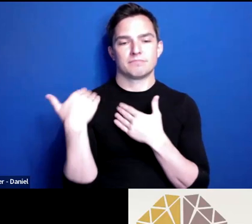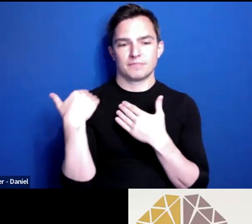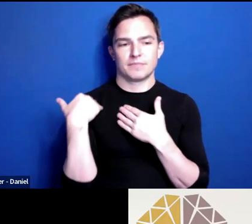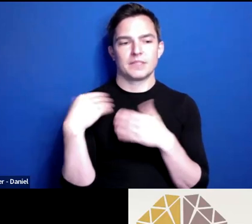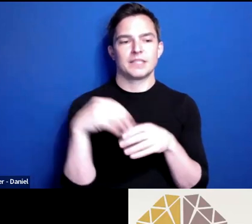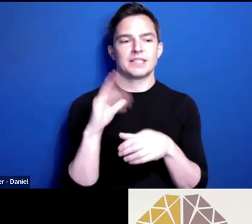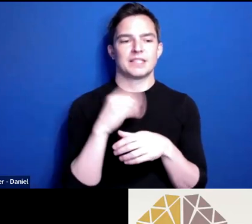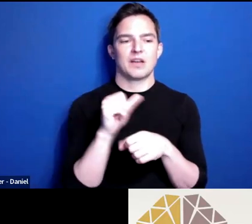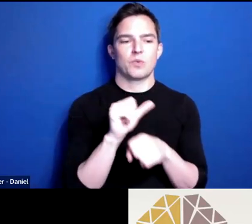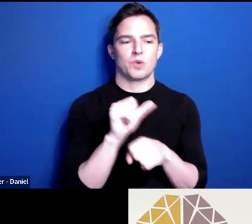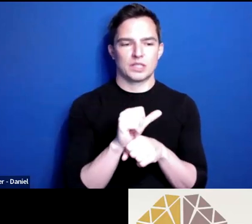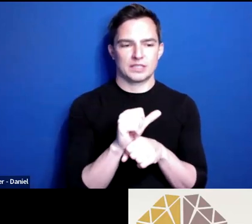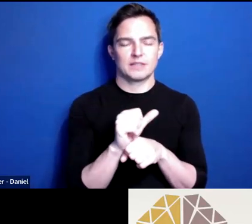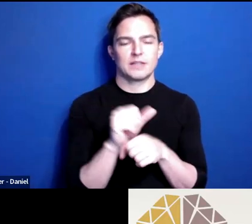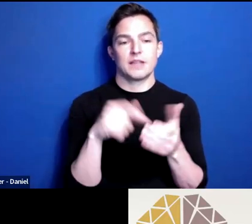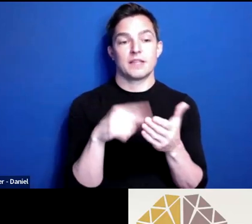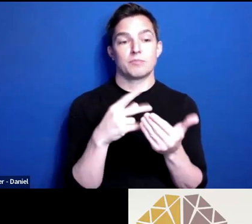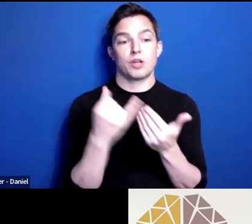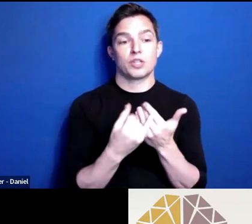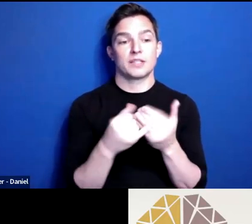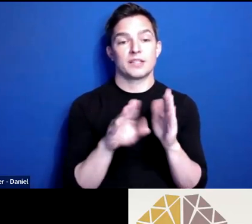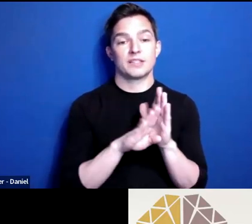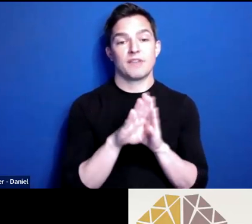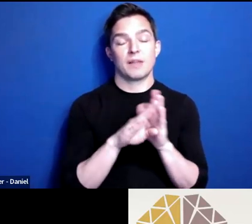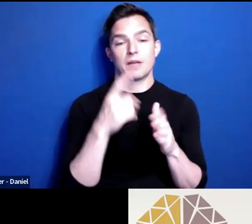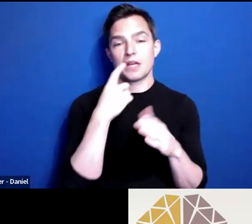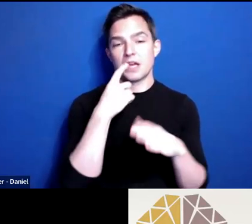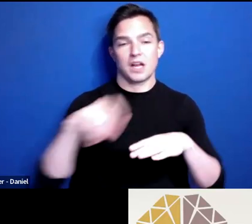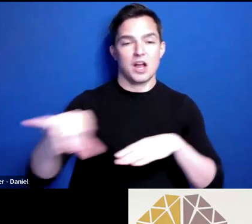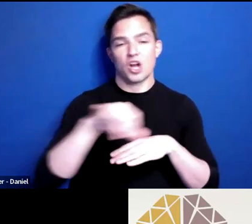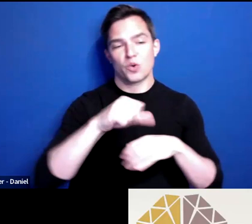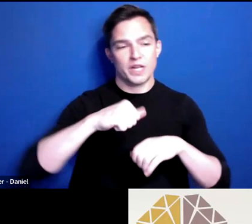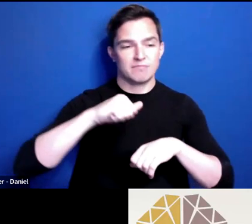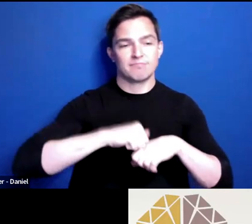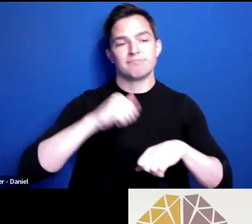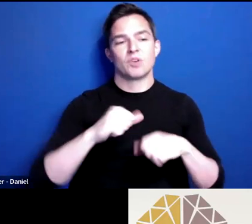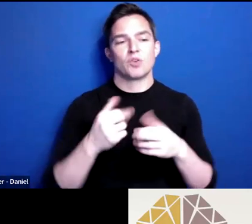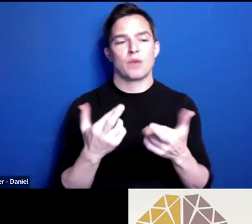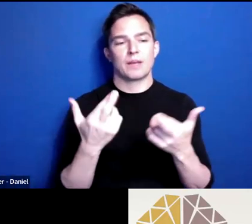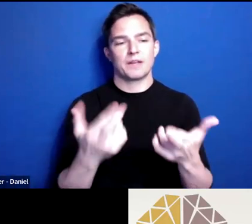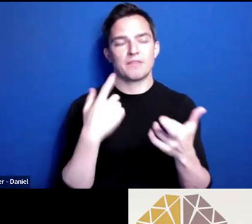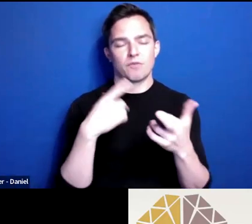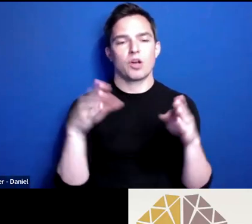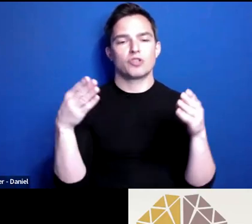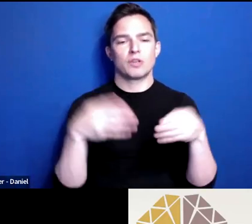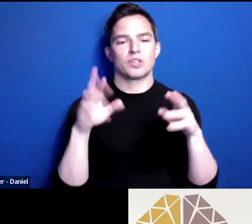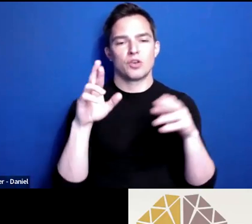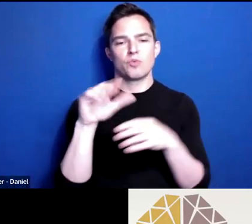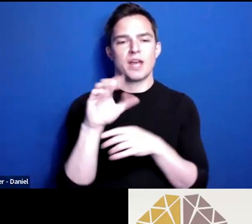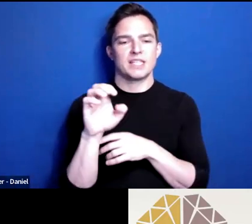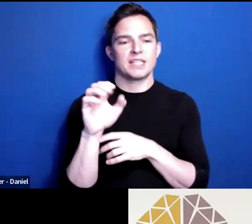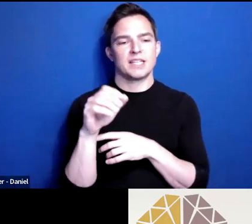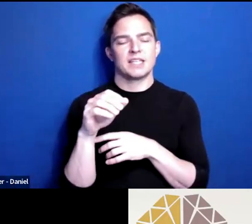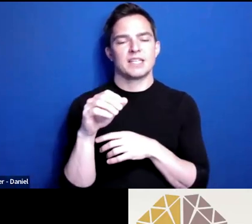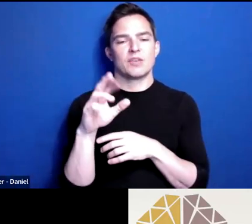work. This project has developed concrete recommendations for addressing racial